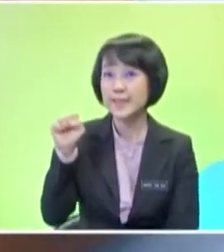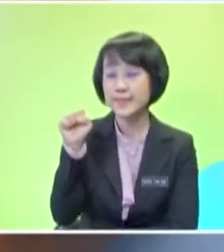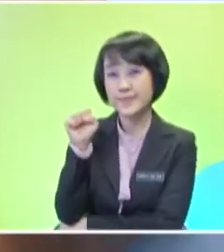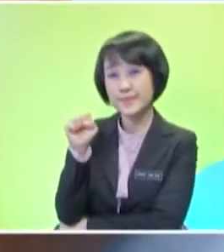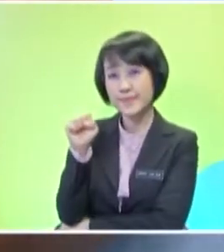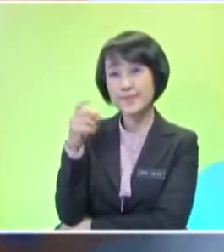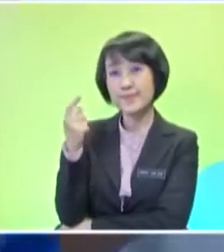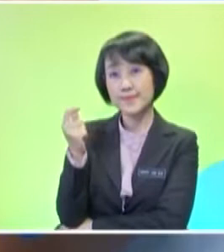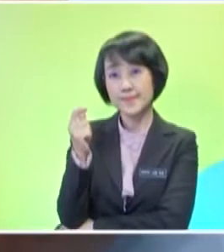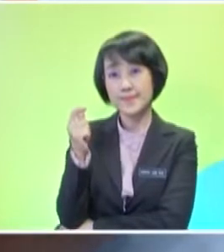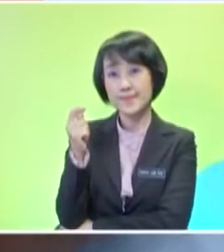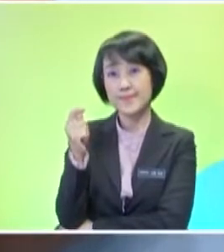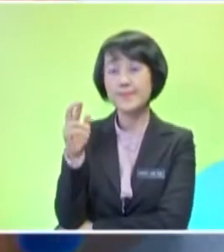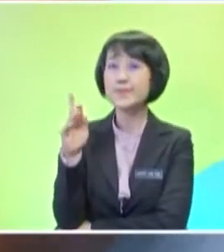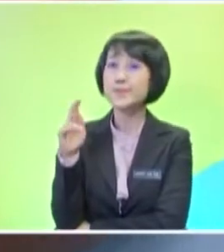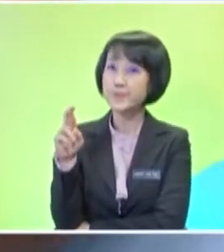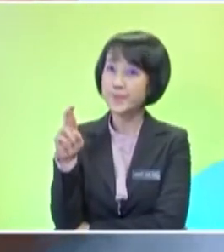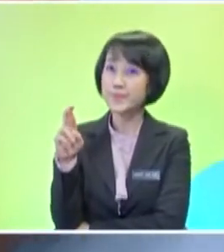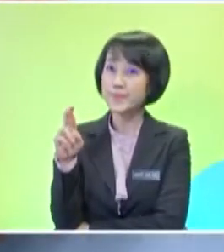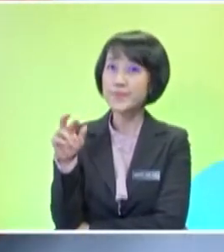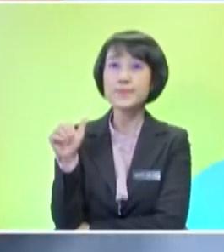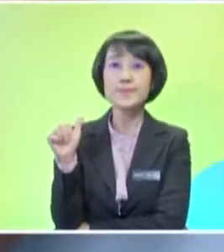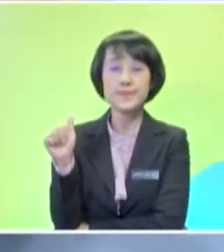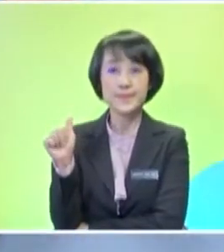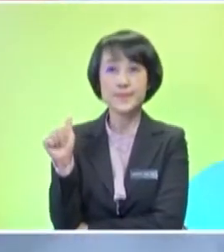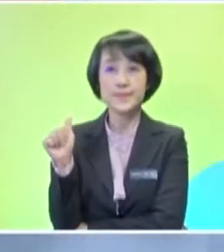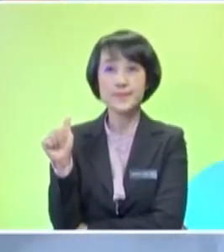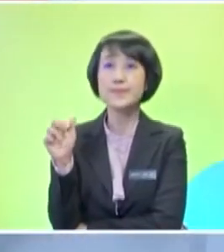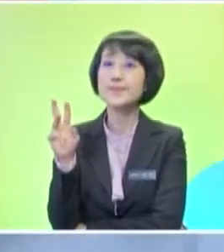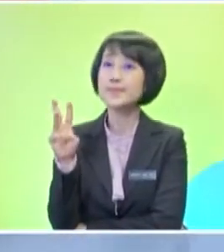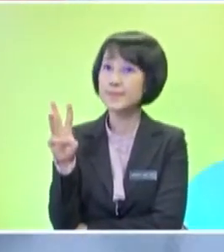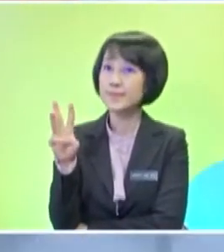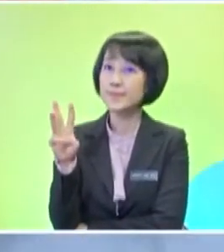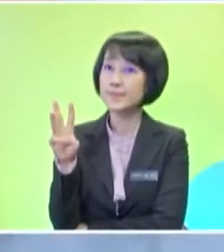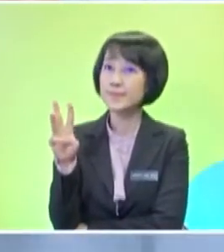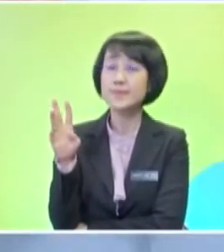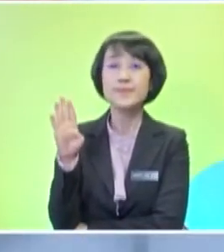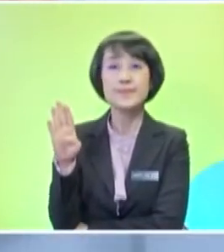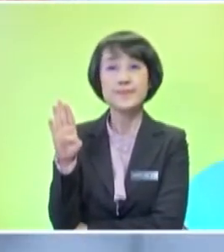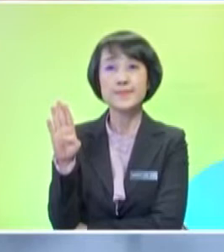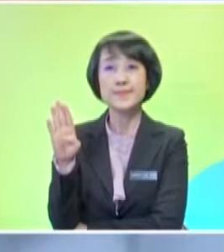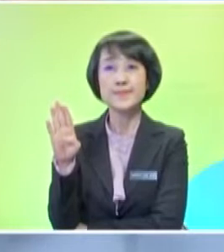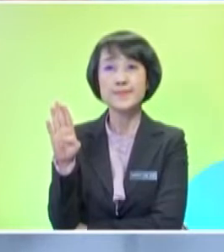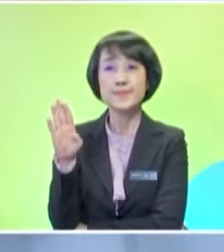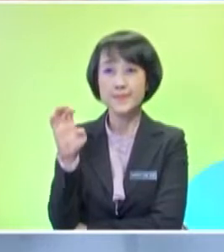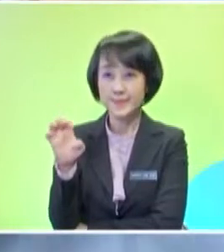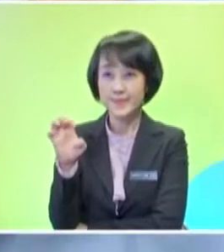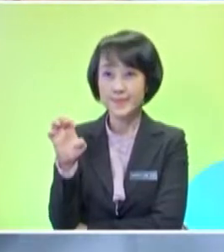T R A W B